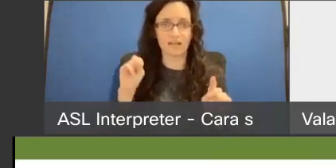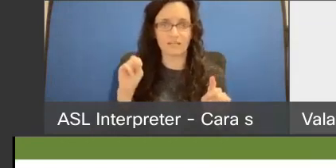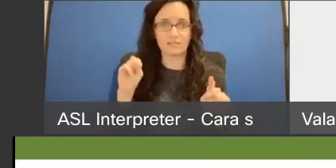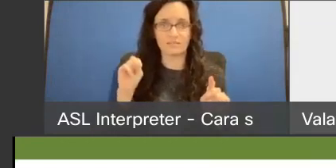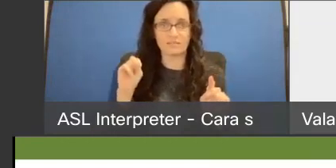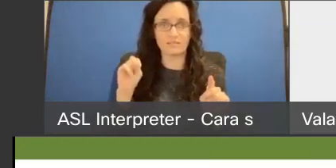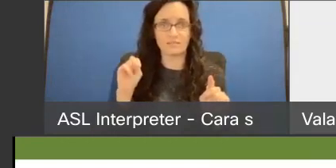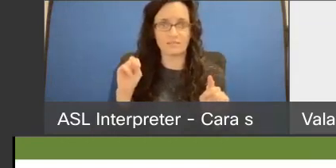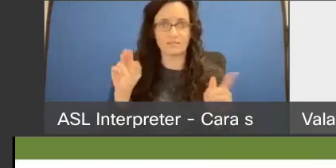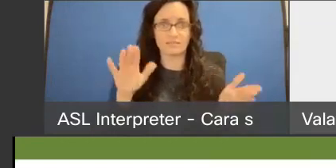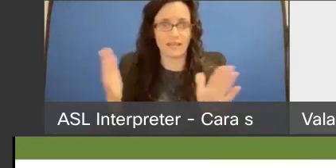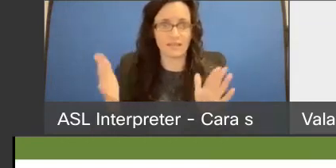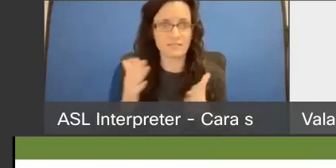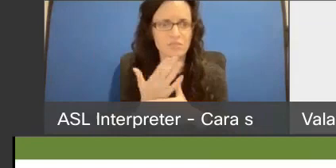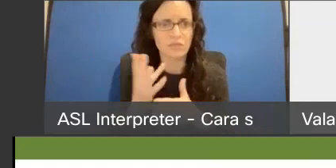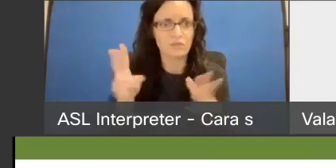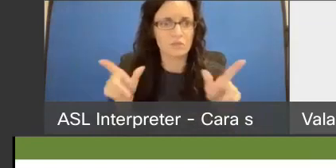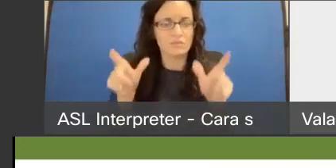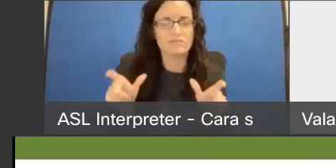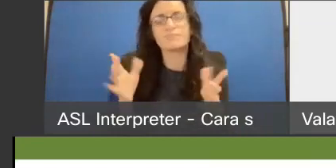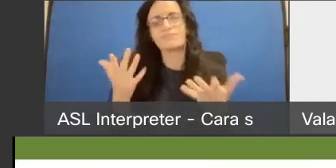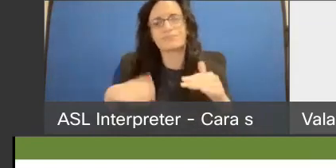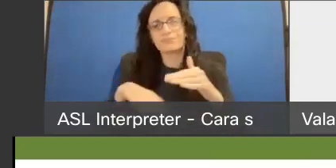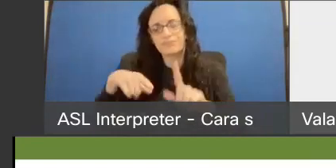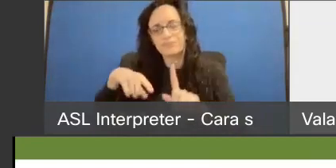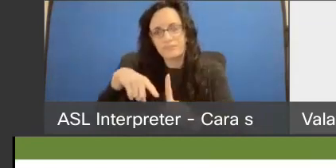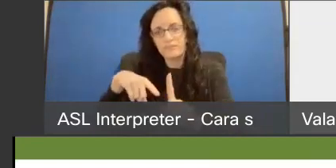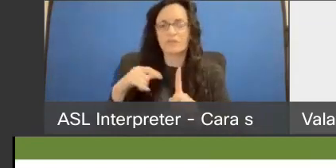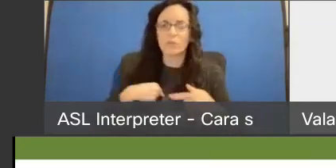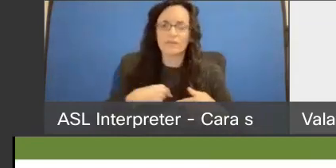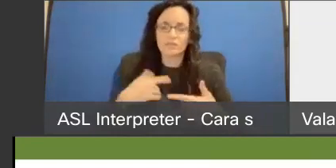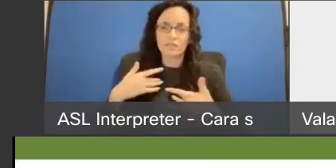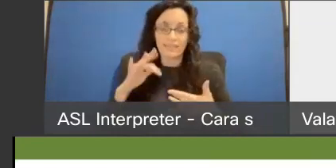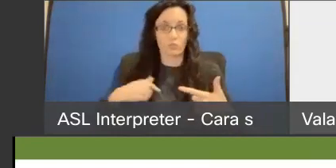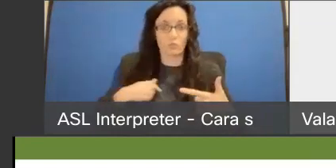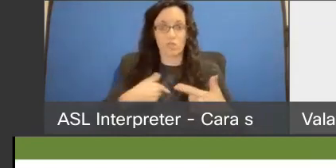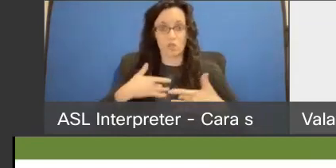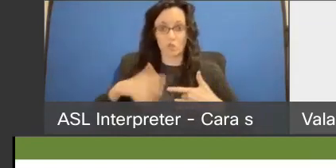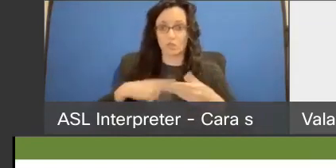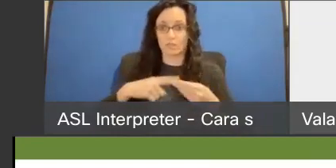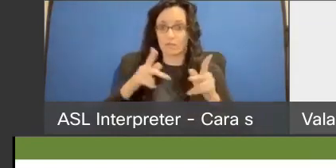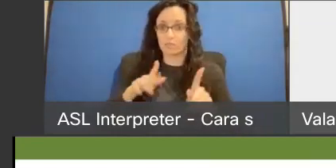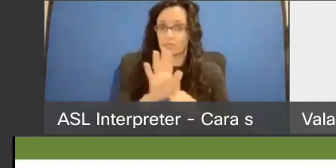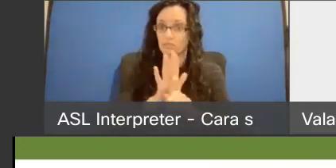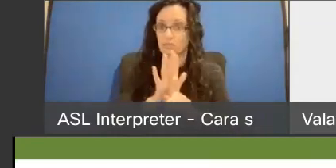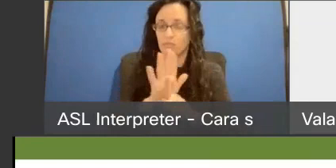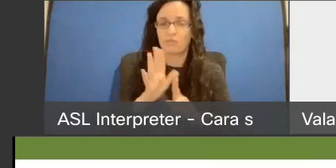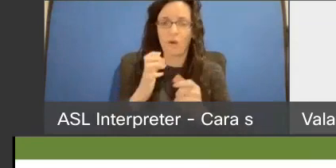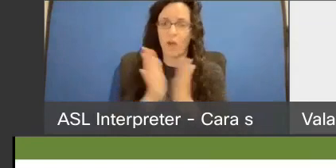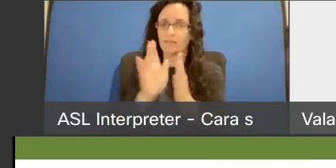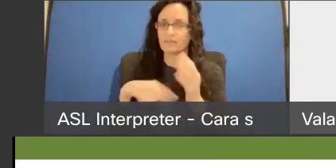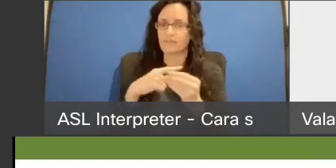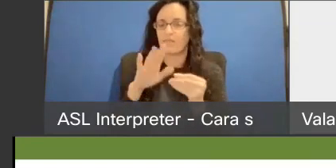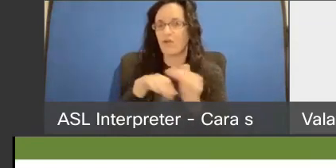to be very mindful of that and making sure somebody, if we're concerned about someone, that someone's asking about any potential access to firearms.